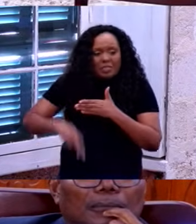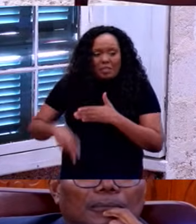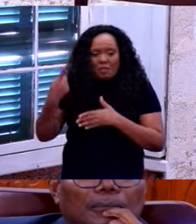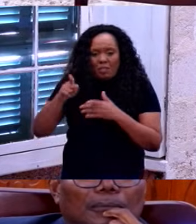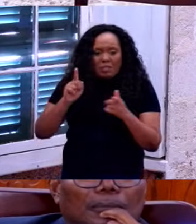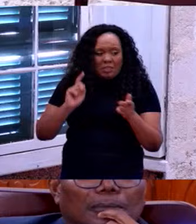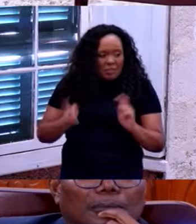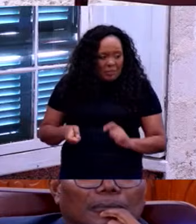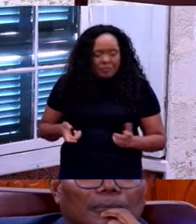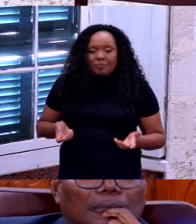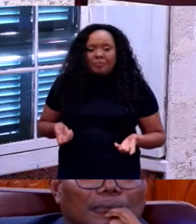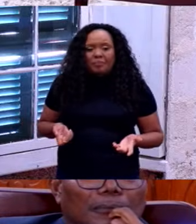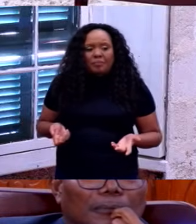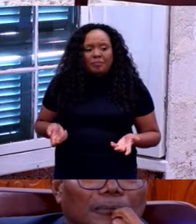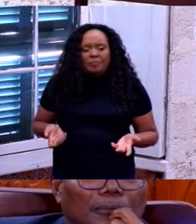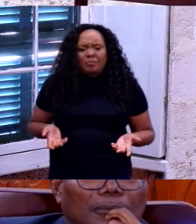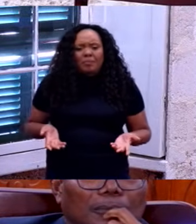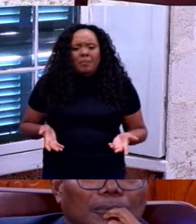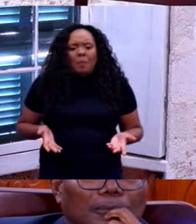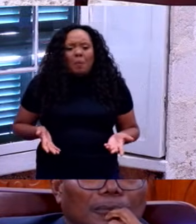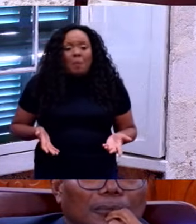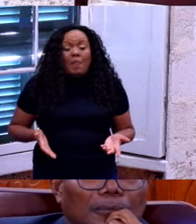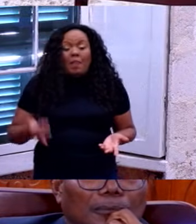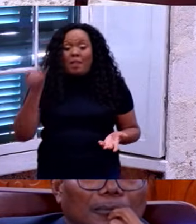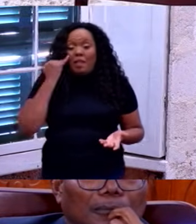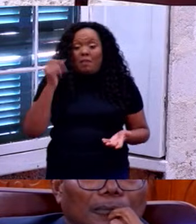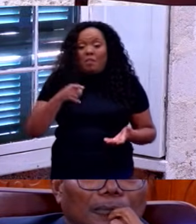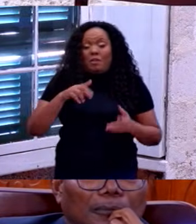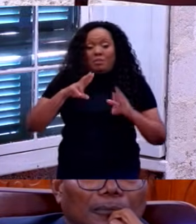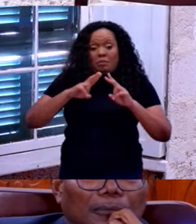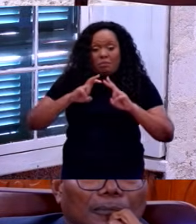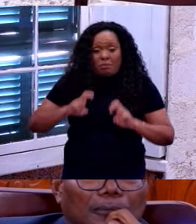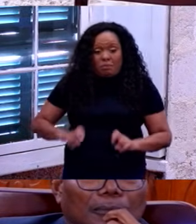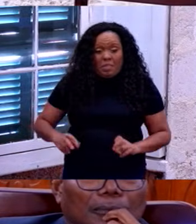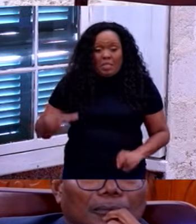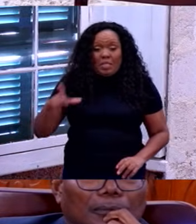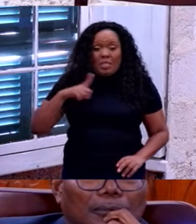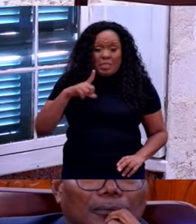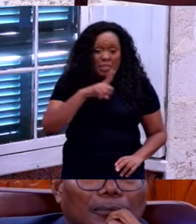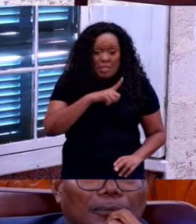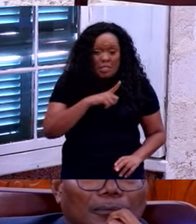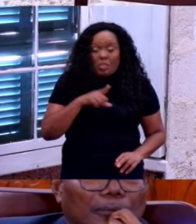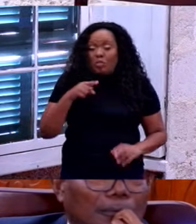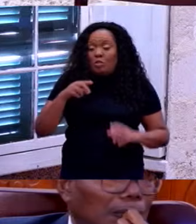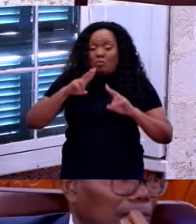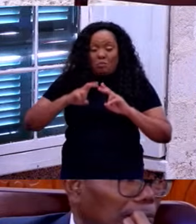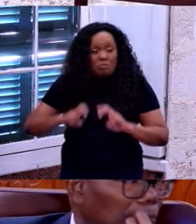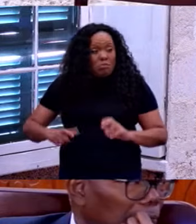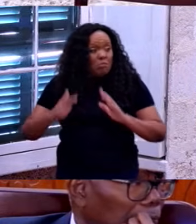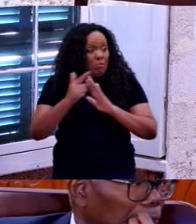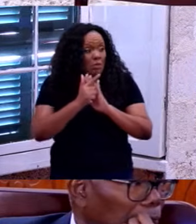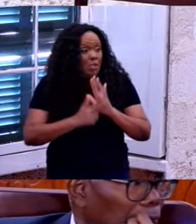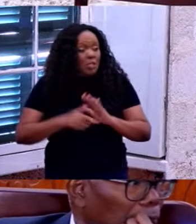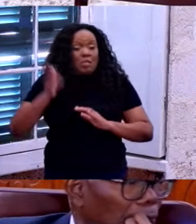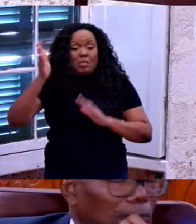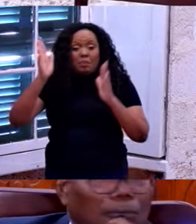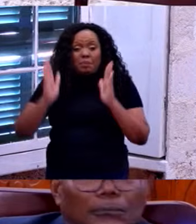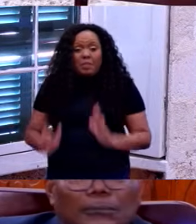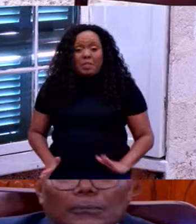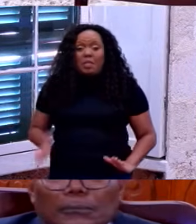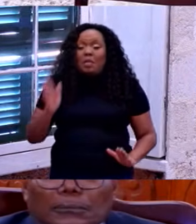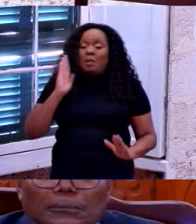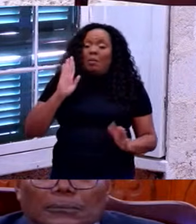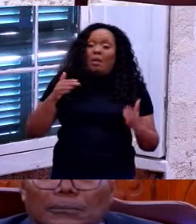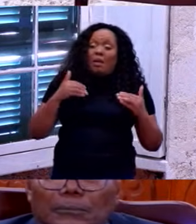My view is that if you look at the legislation, this legislation allows for the speaker to have a casting